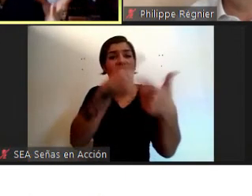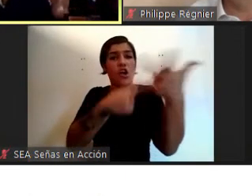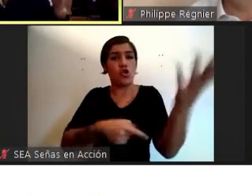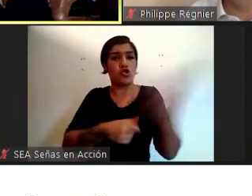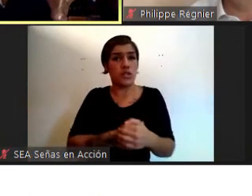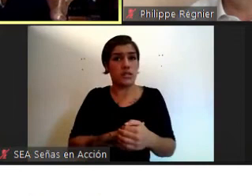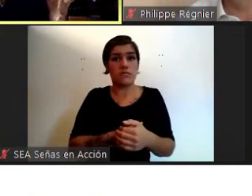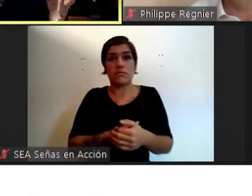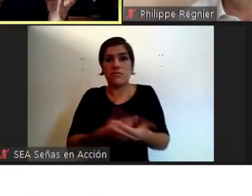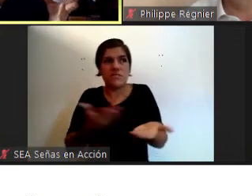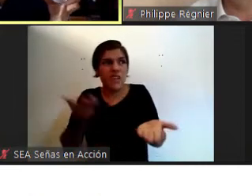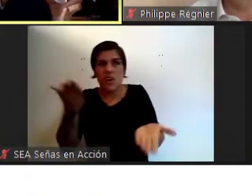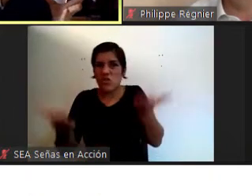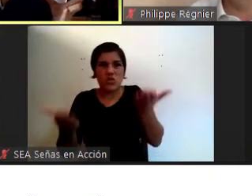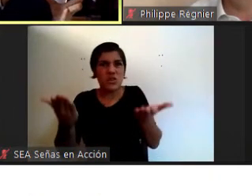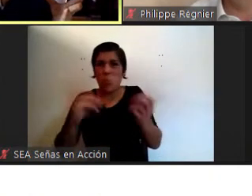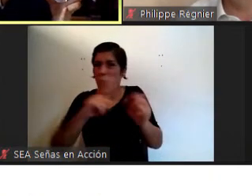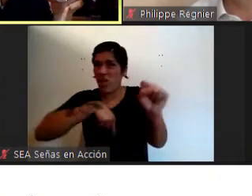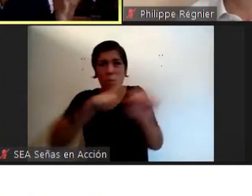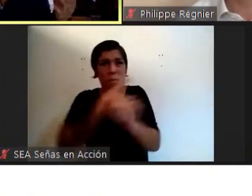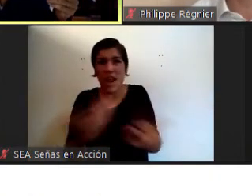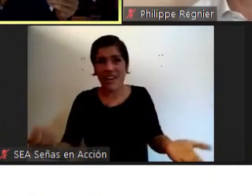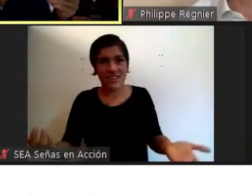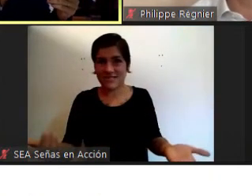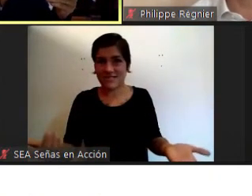not comparable. It assumes